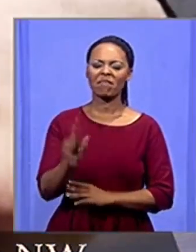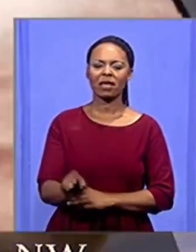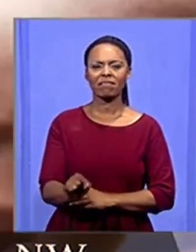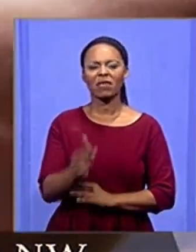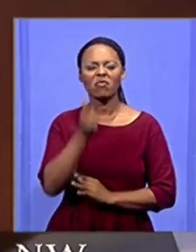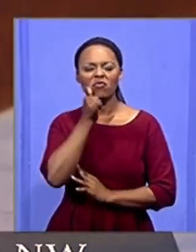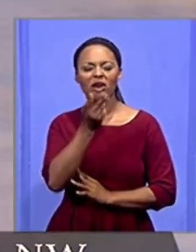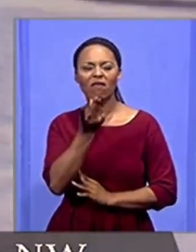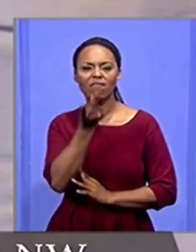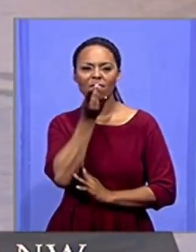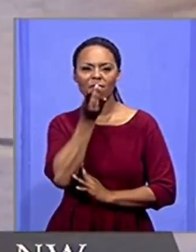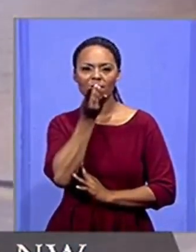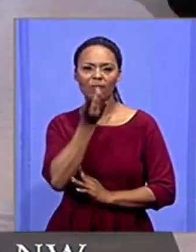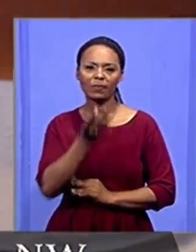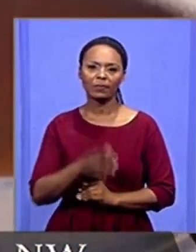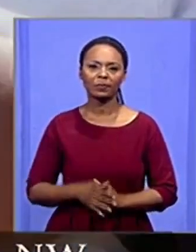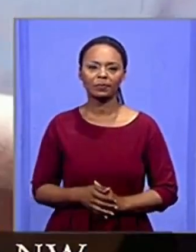jegang.